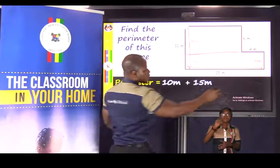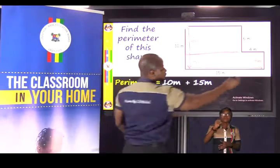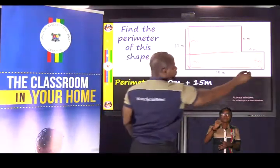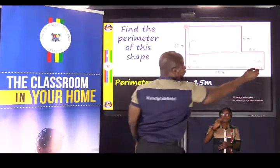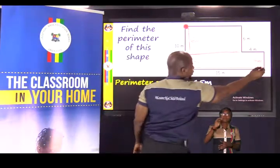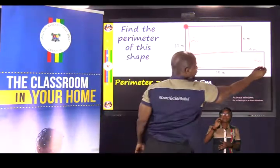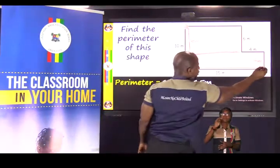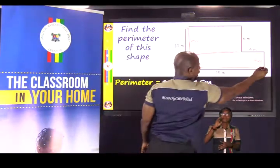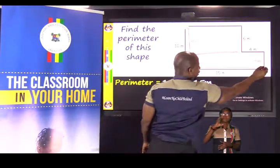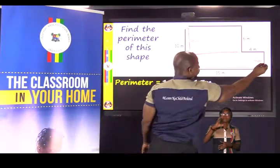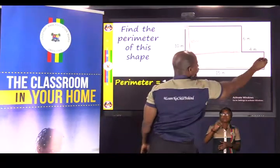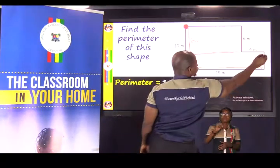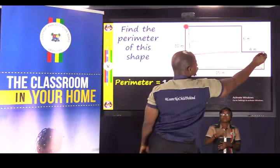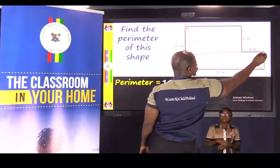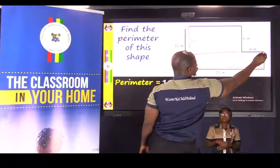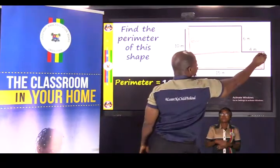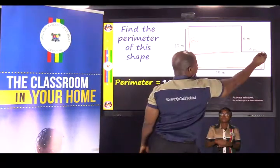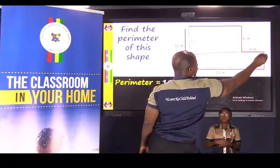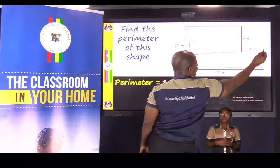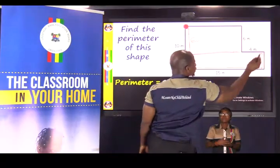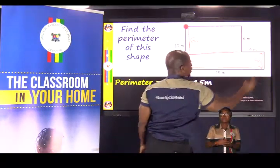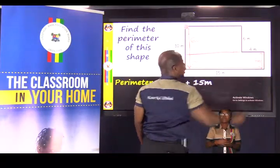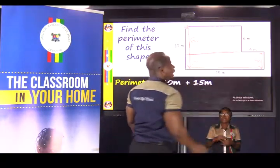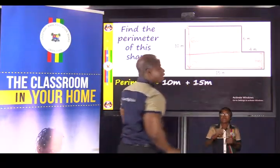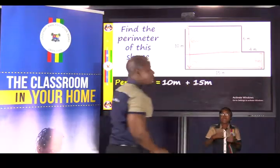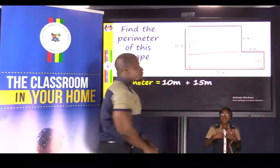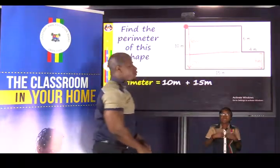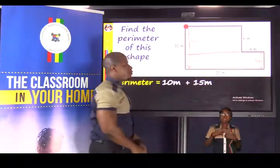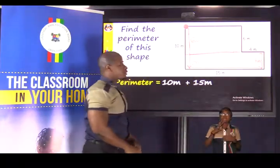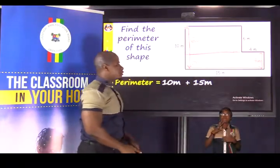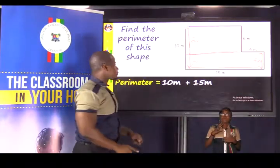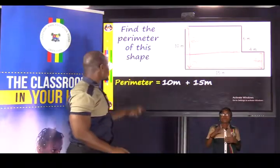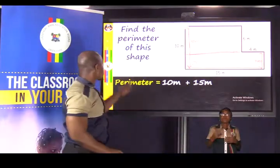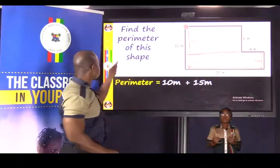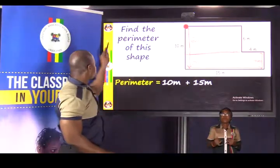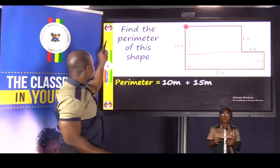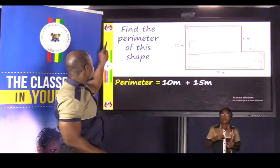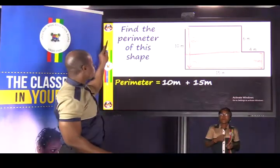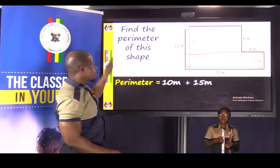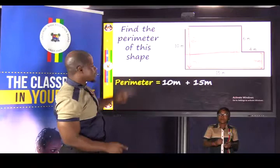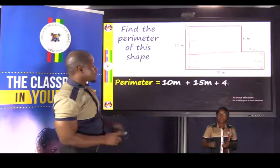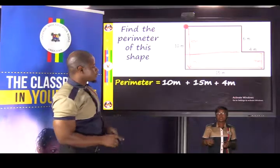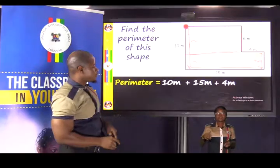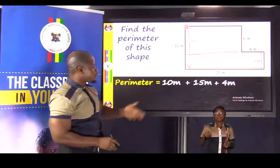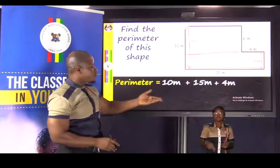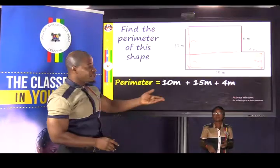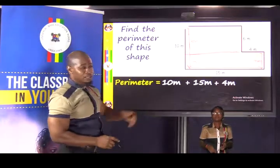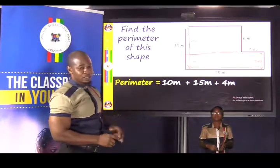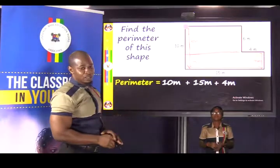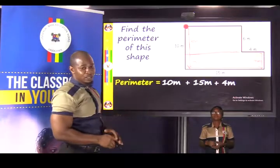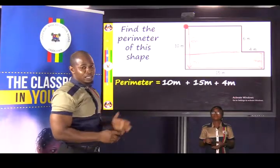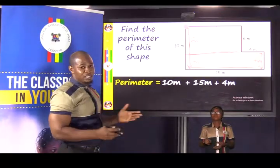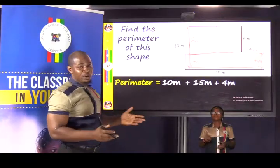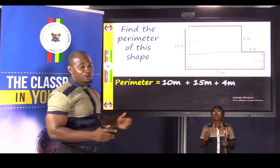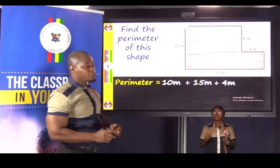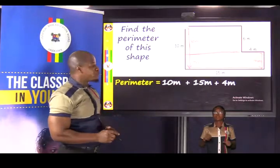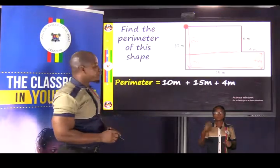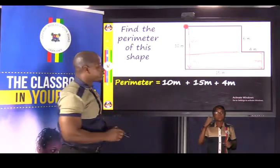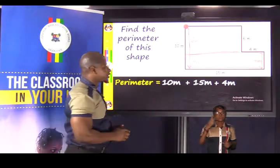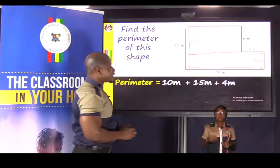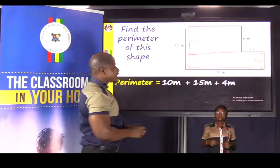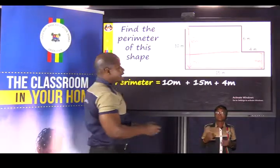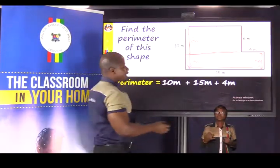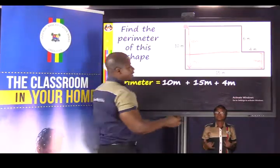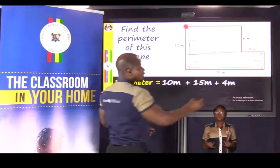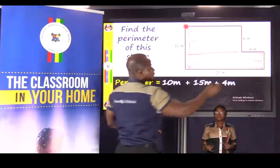So from this point now to the next point, I have 4 meters. So I'll write that, 4 meters. You can see we're not